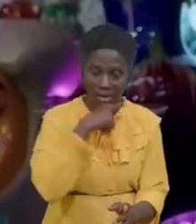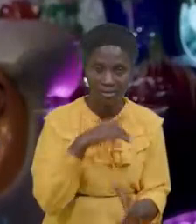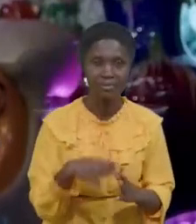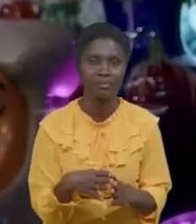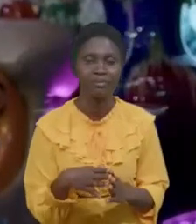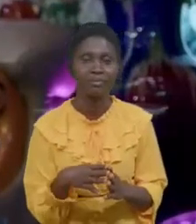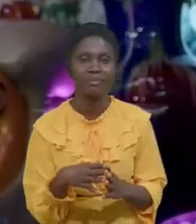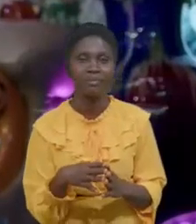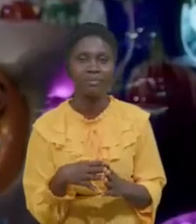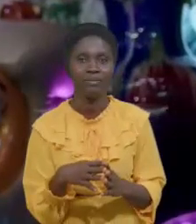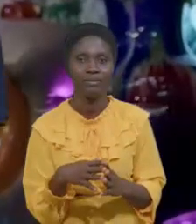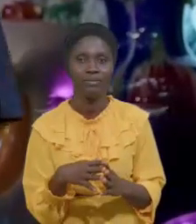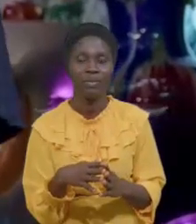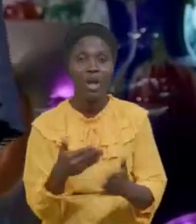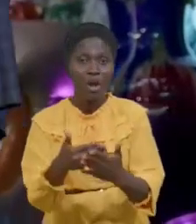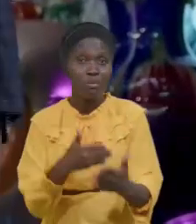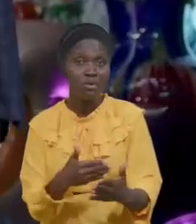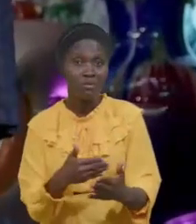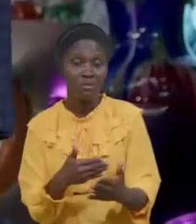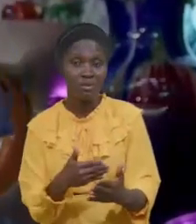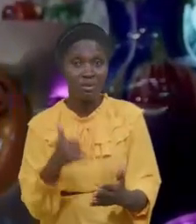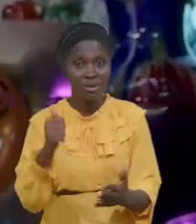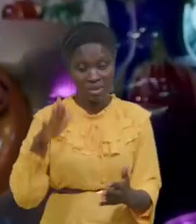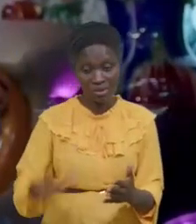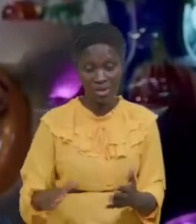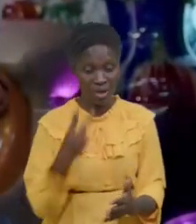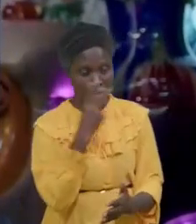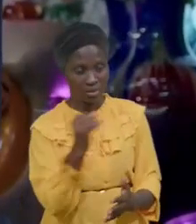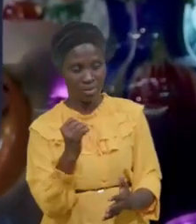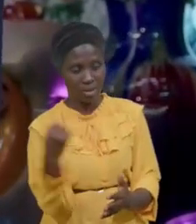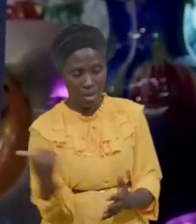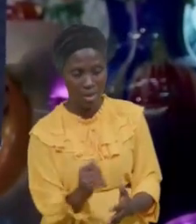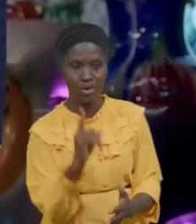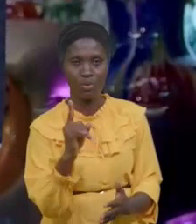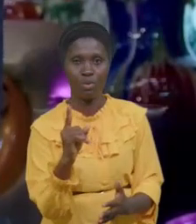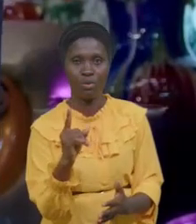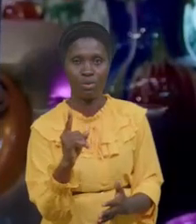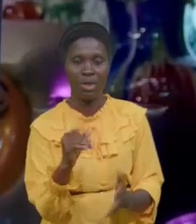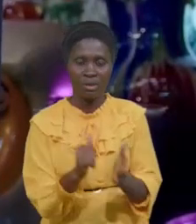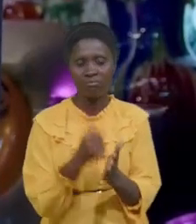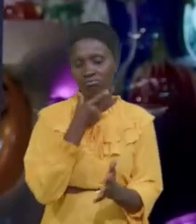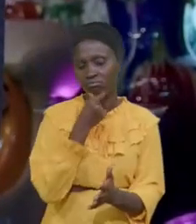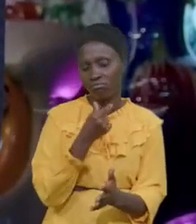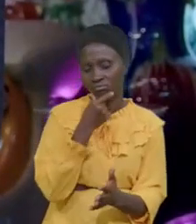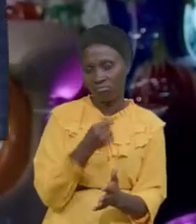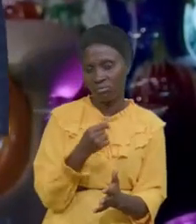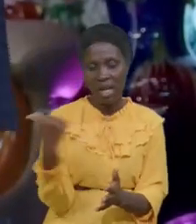lies. Before a child sees anyone pretending,